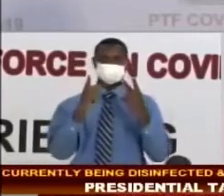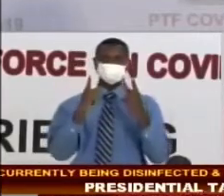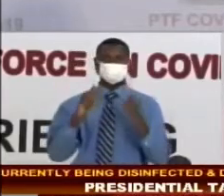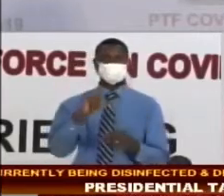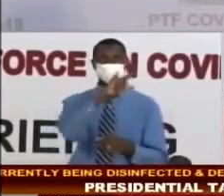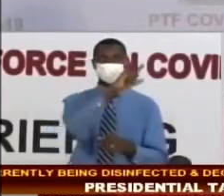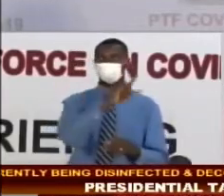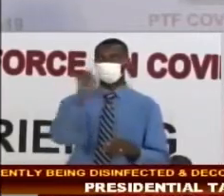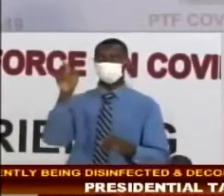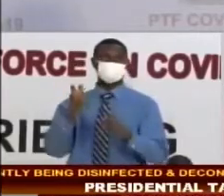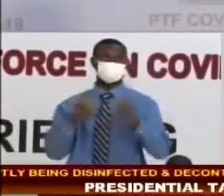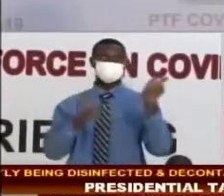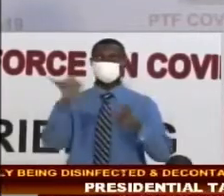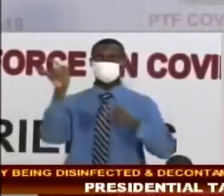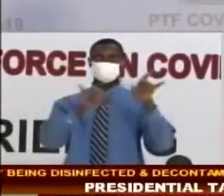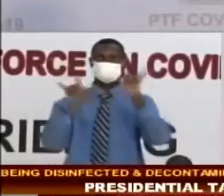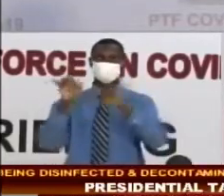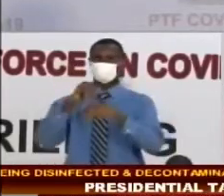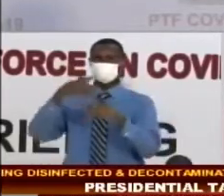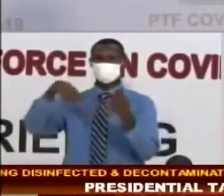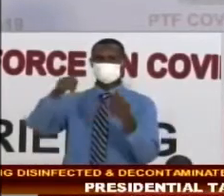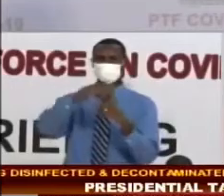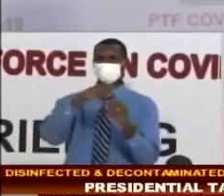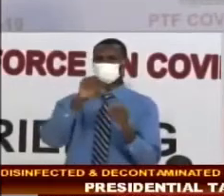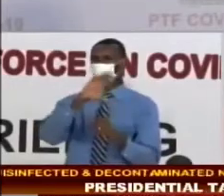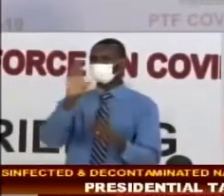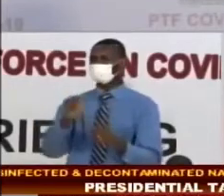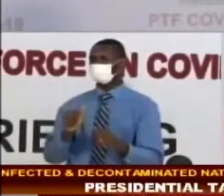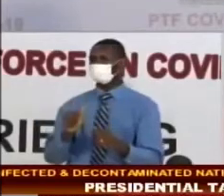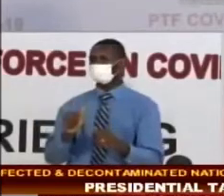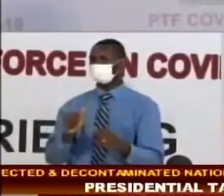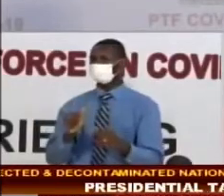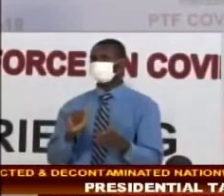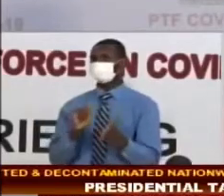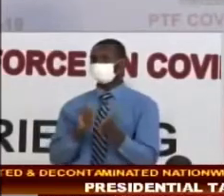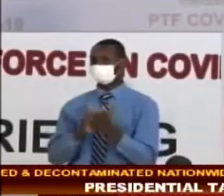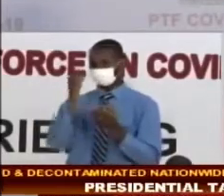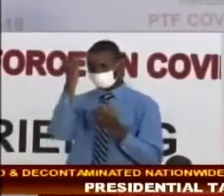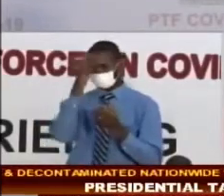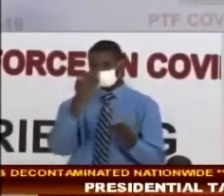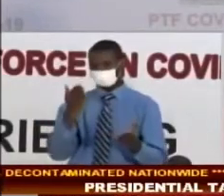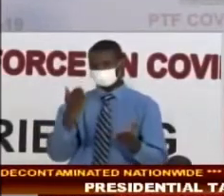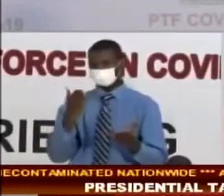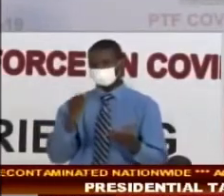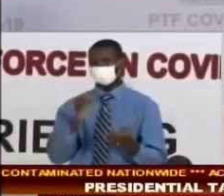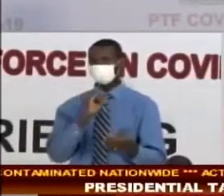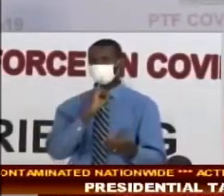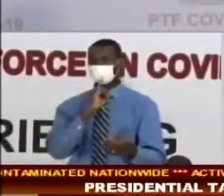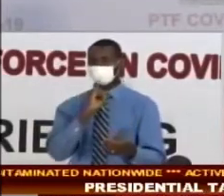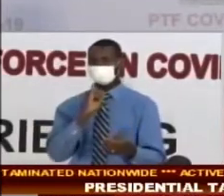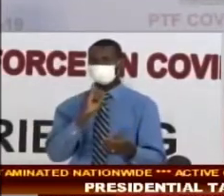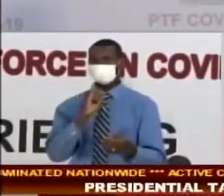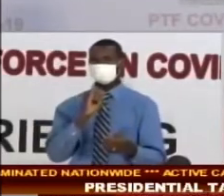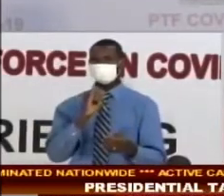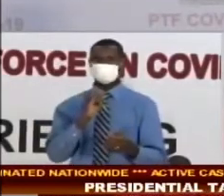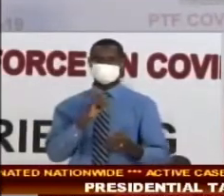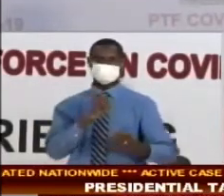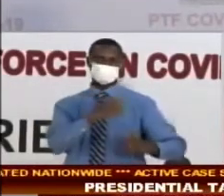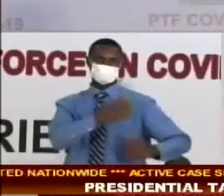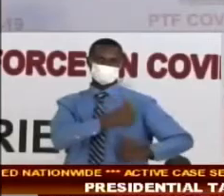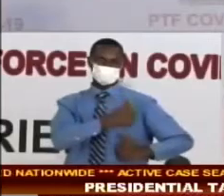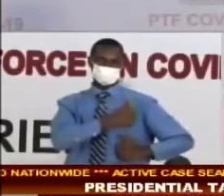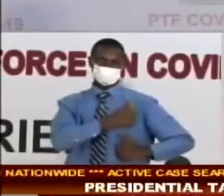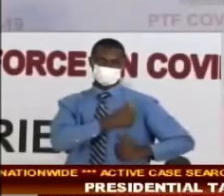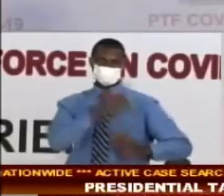question. I think this is occasioned by the information dished out by Nigeria Air Force that they will be carrying out some activity